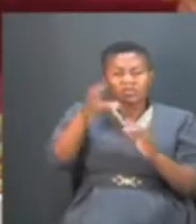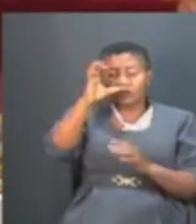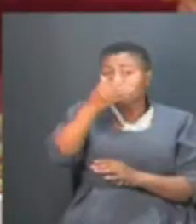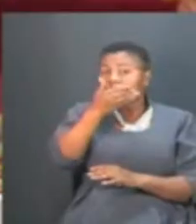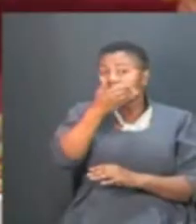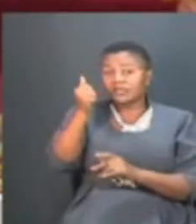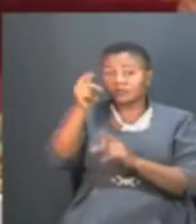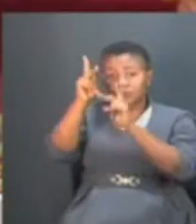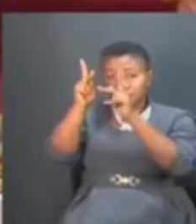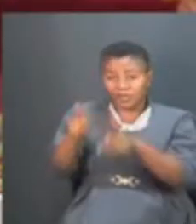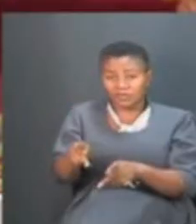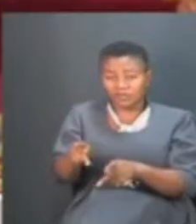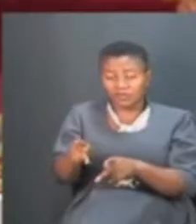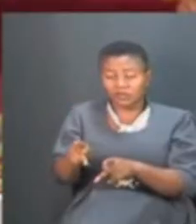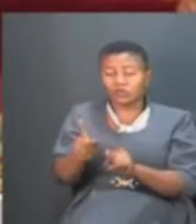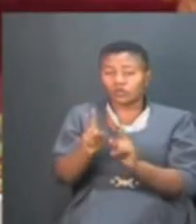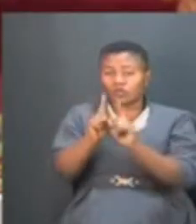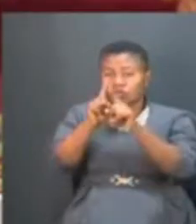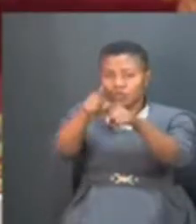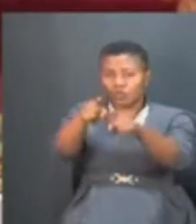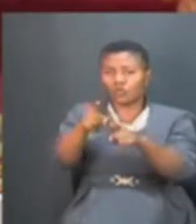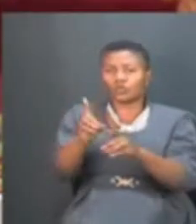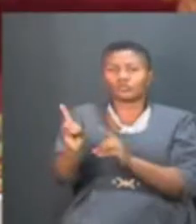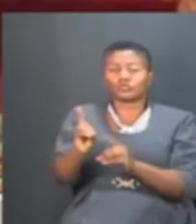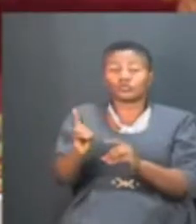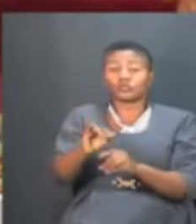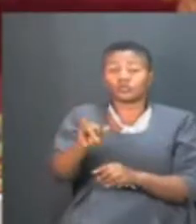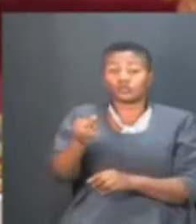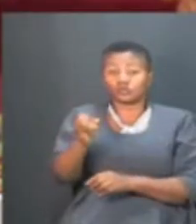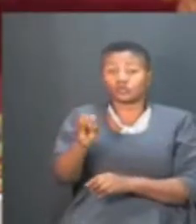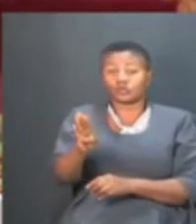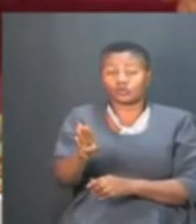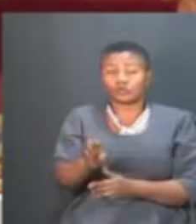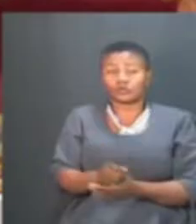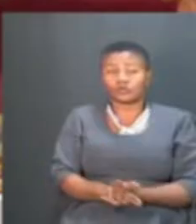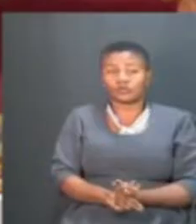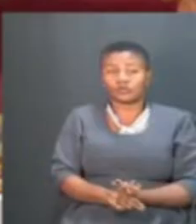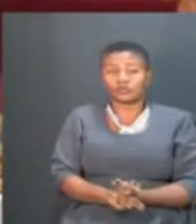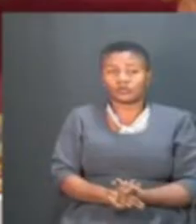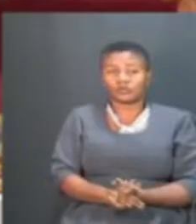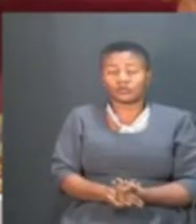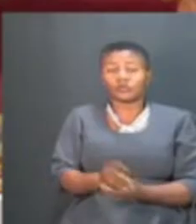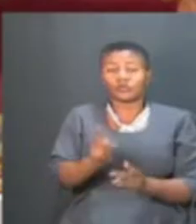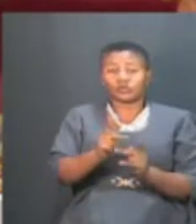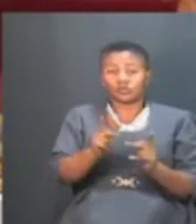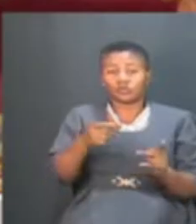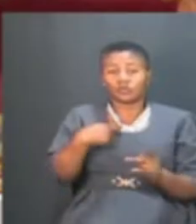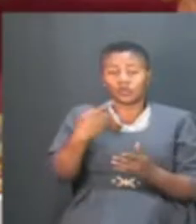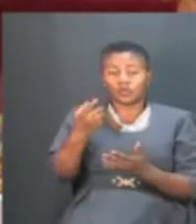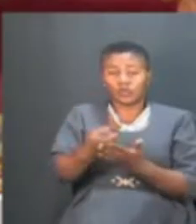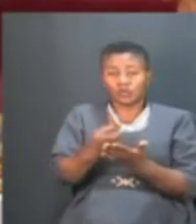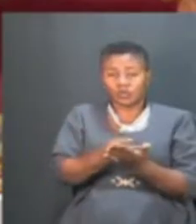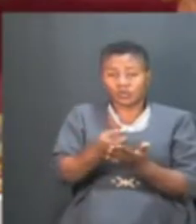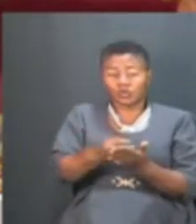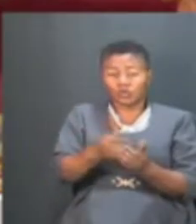contractor to do. So I'll work with my colleague to see what we can do to improve that